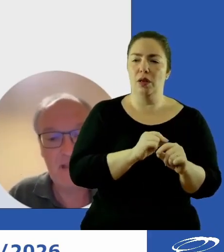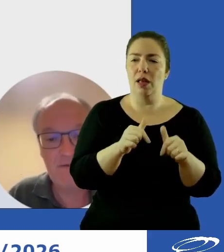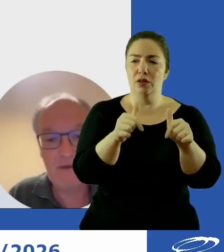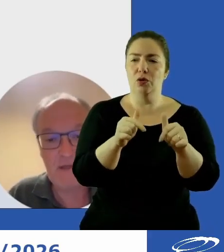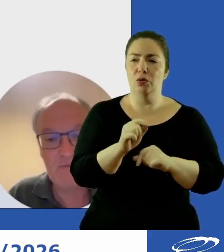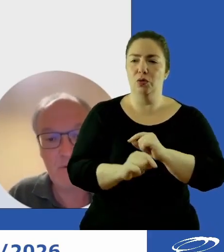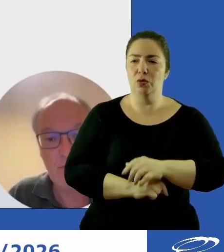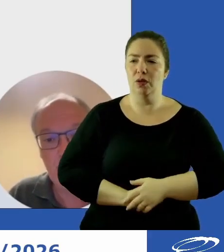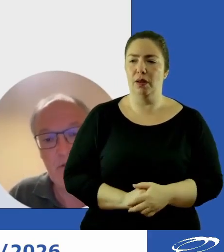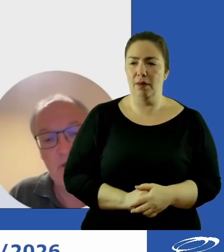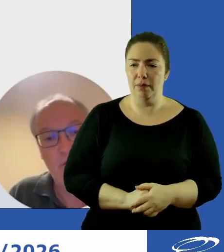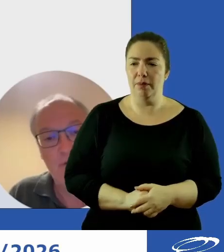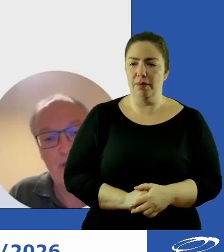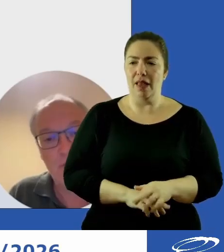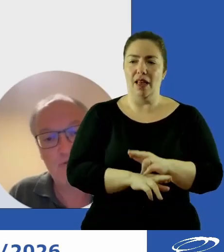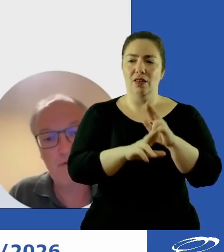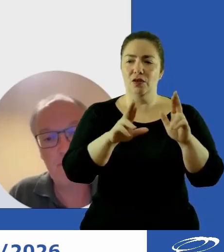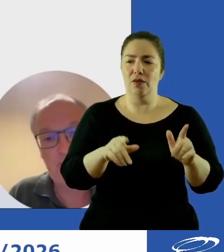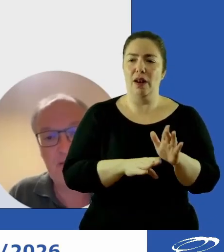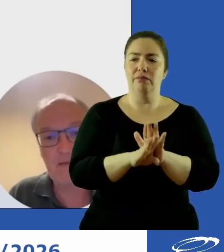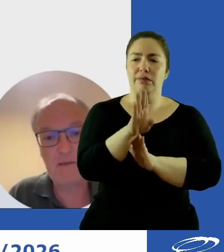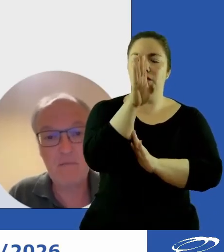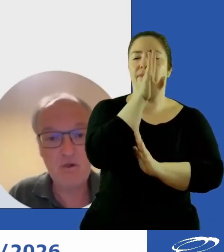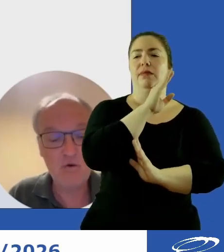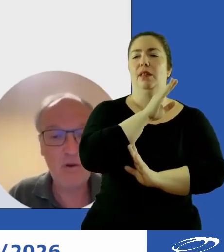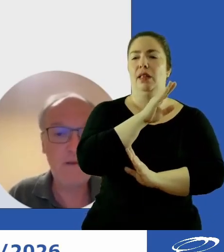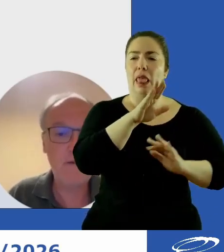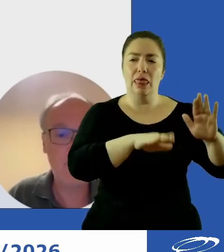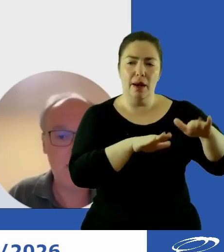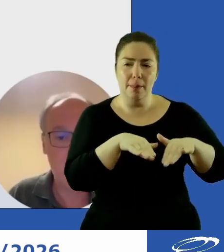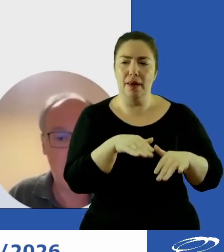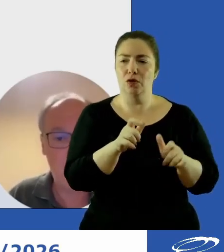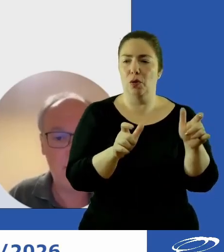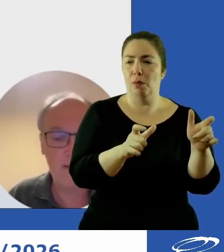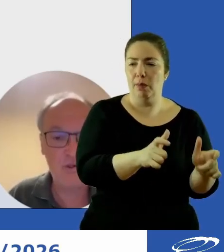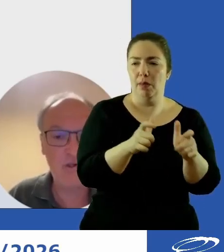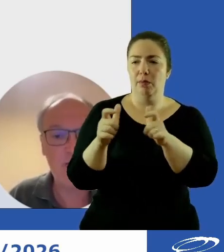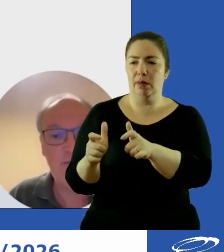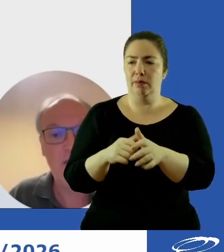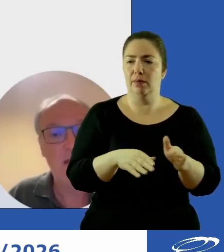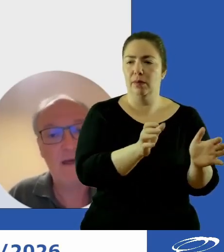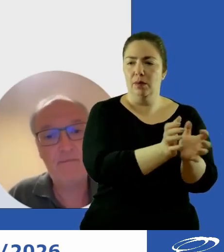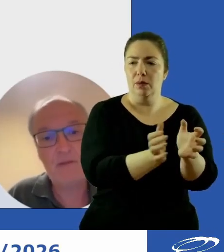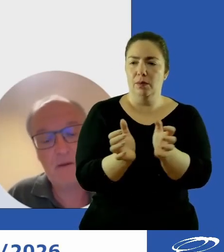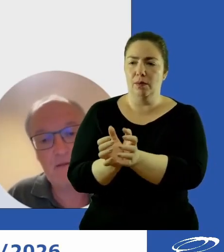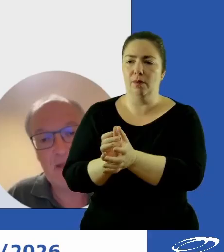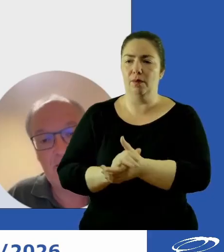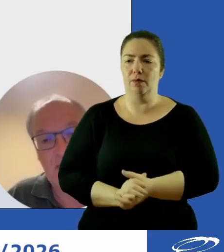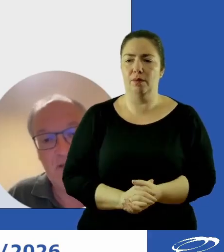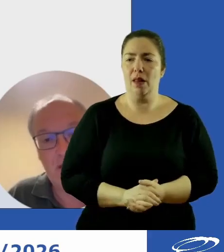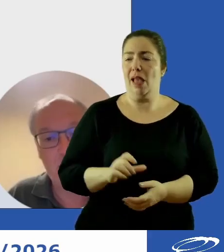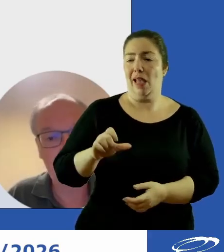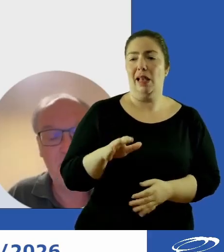of exposure, what they observe is that the majority of the experiments achieve a